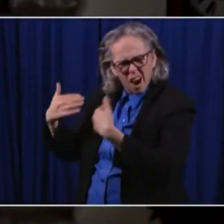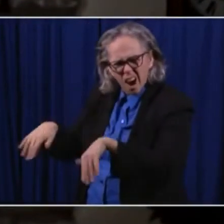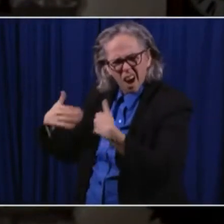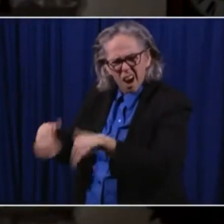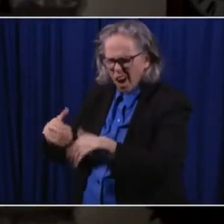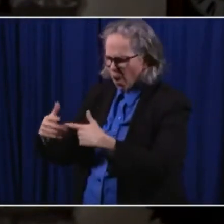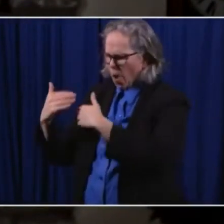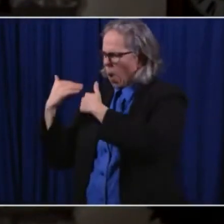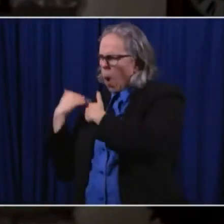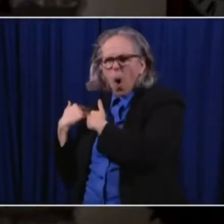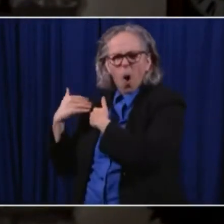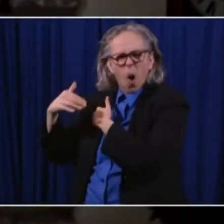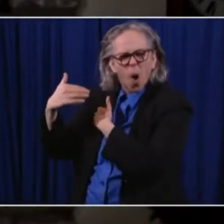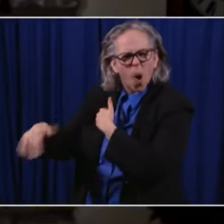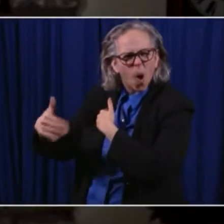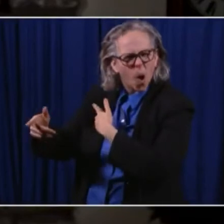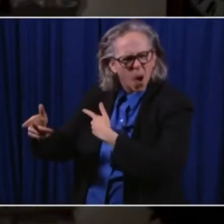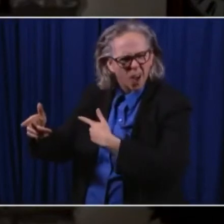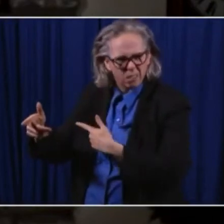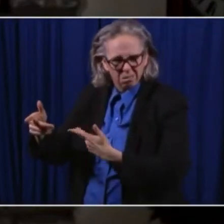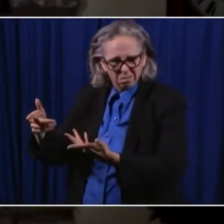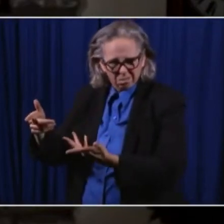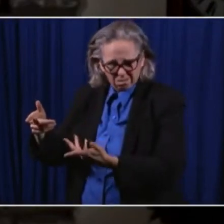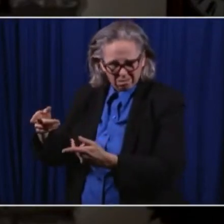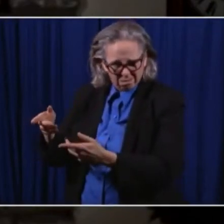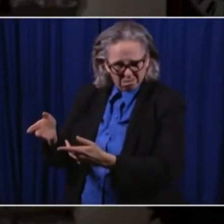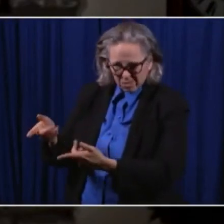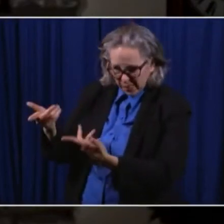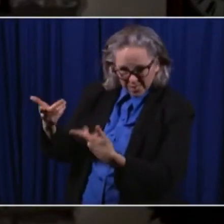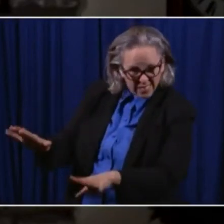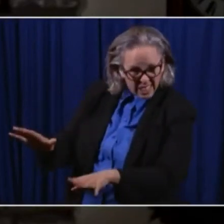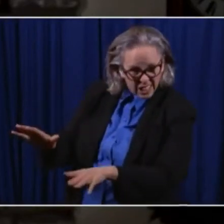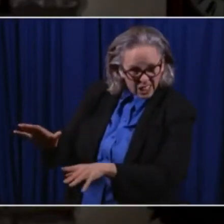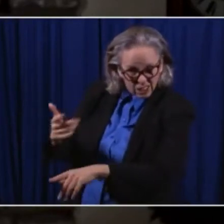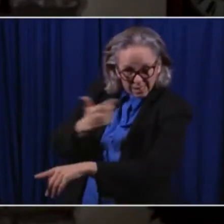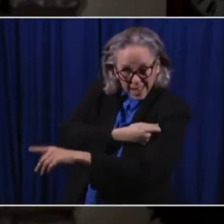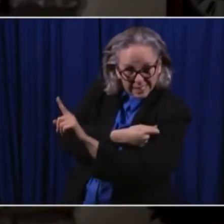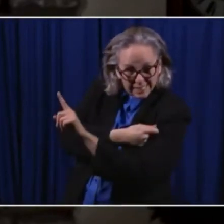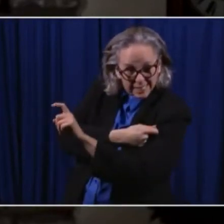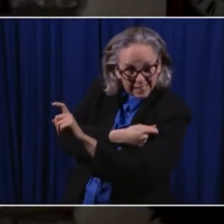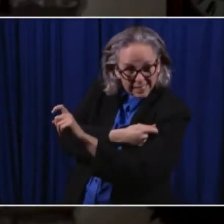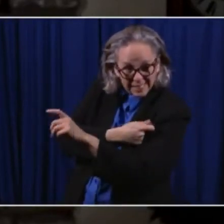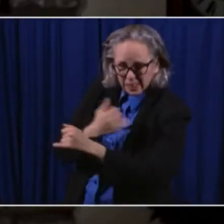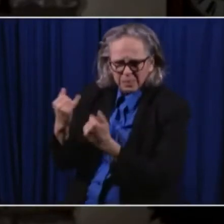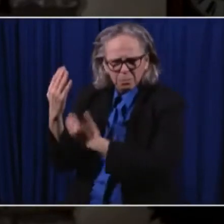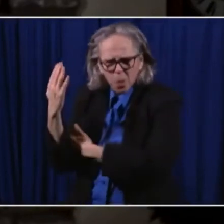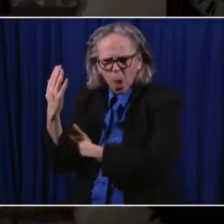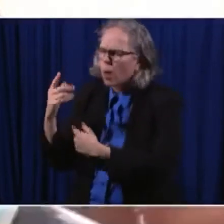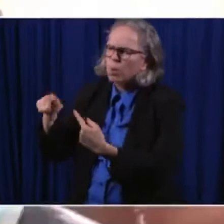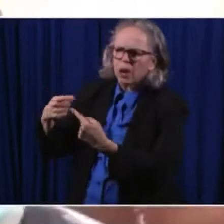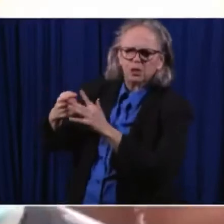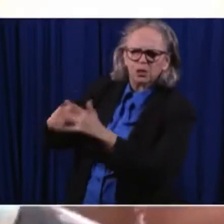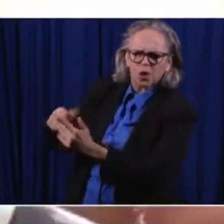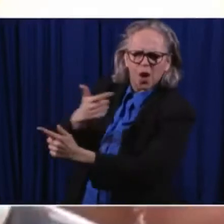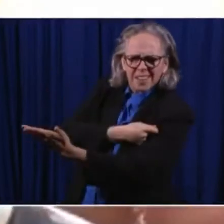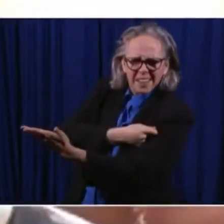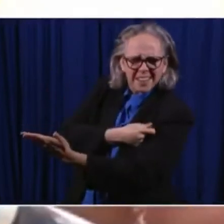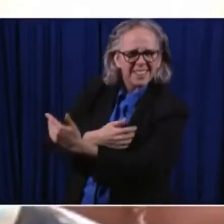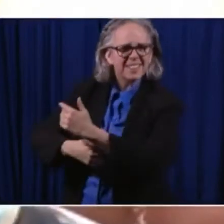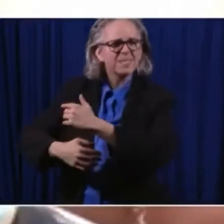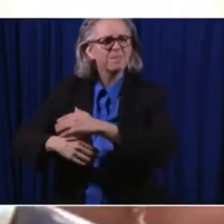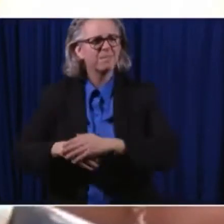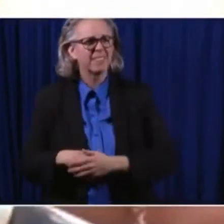job. So you all started vaccinations this morning, did you, or when did you start? CVS got